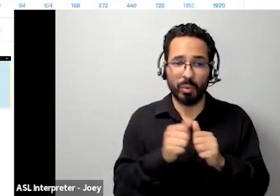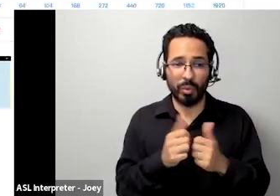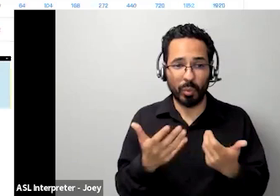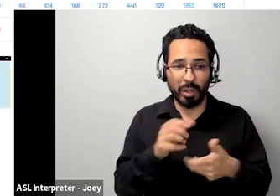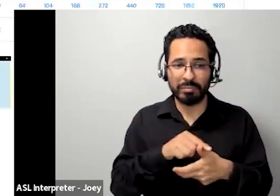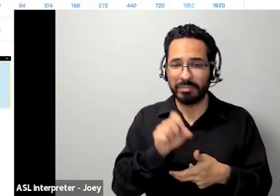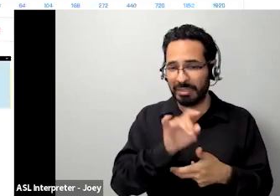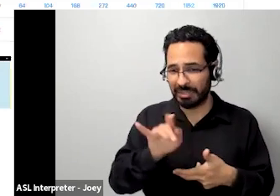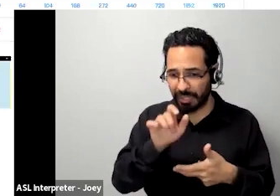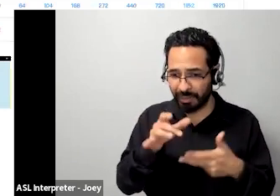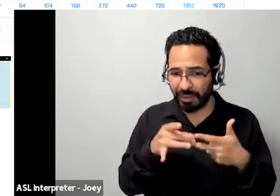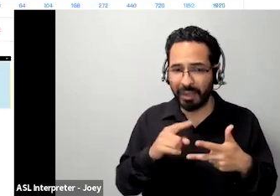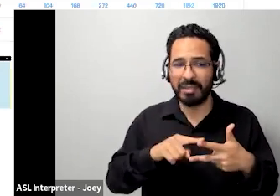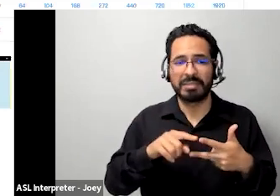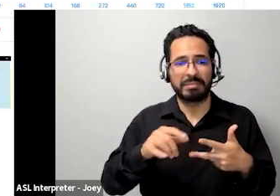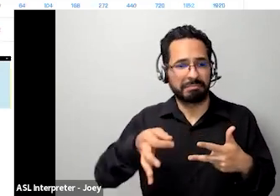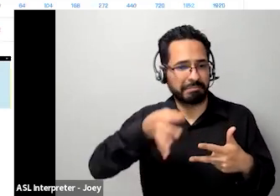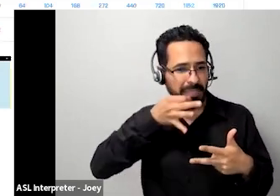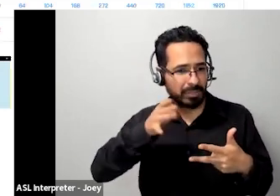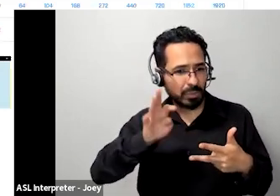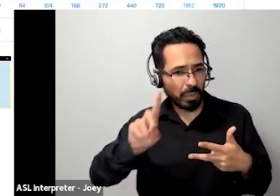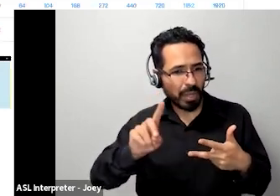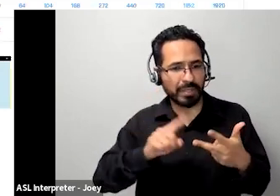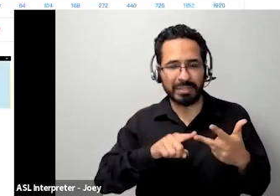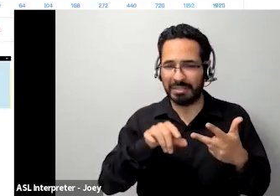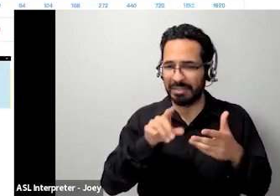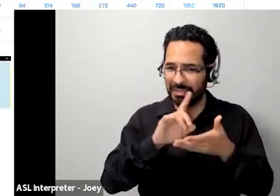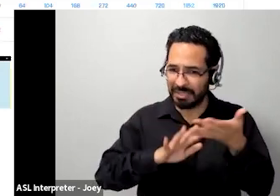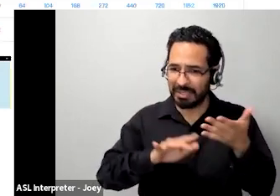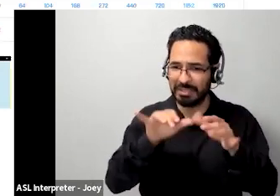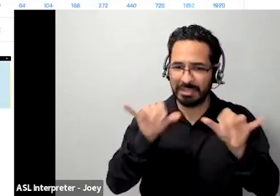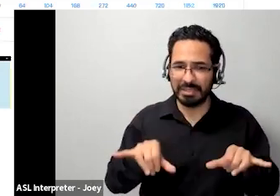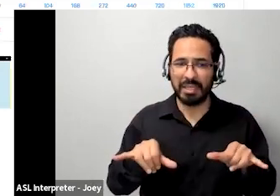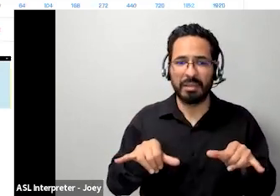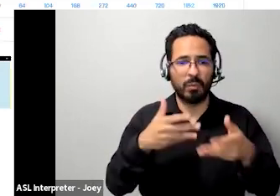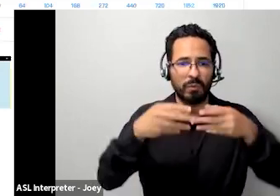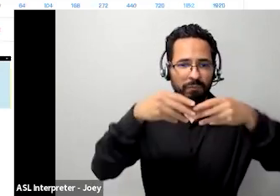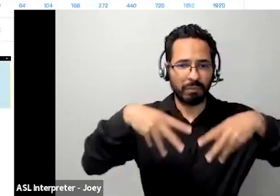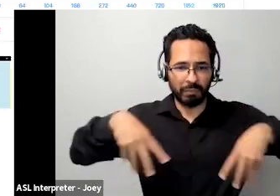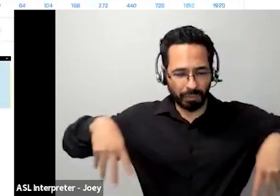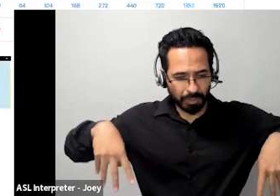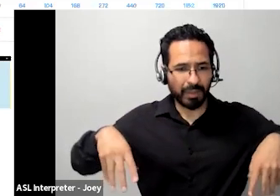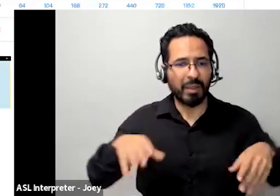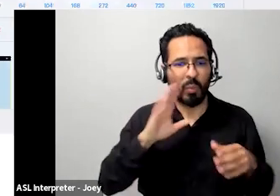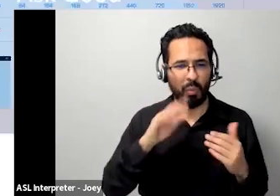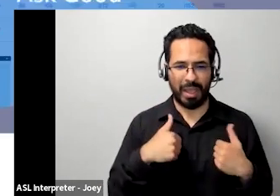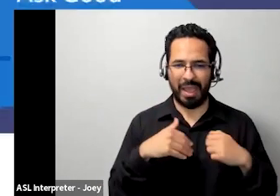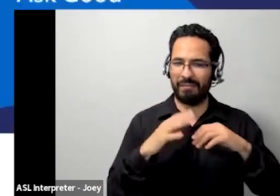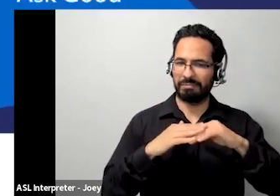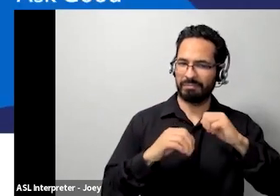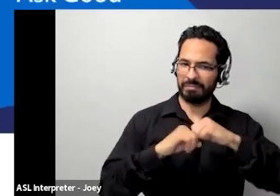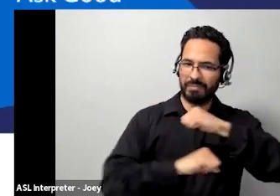our master brands, our design systems, so that anything that is created downstream has at least a baseline